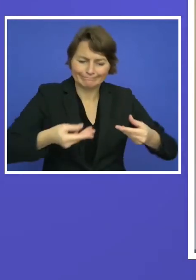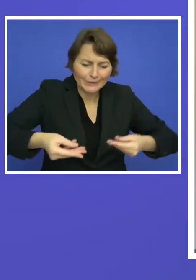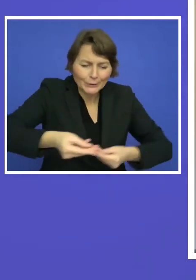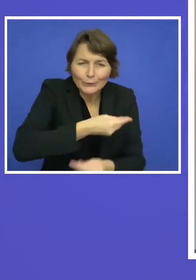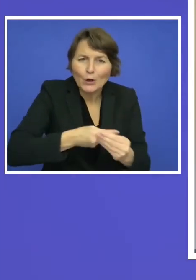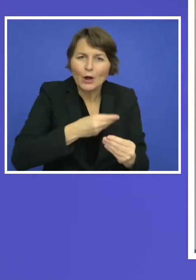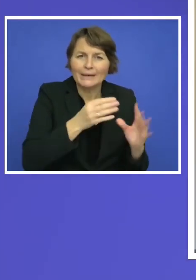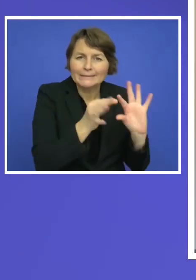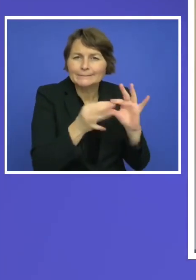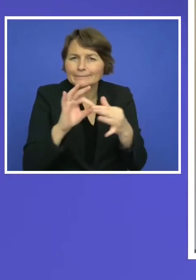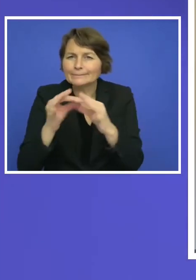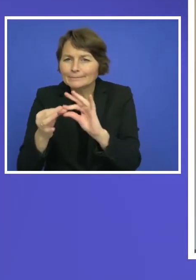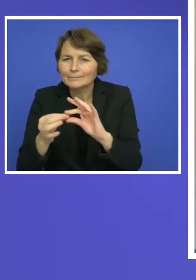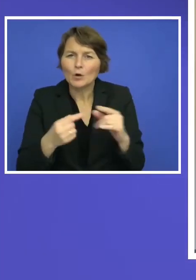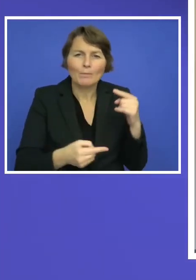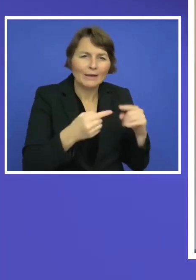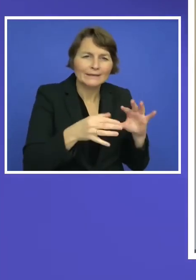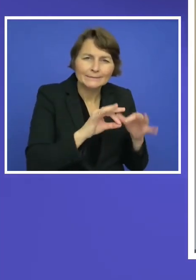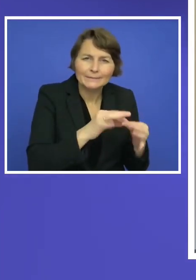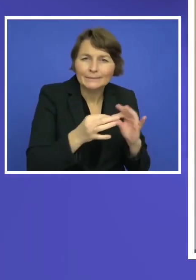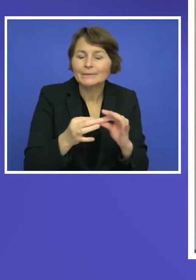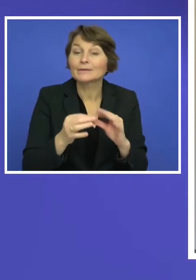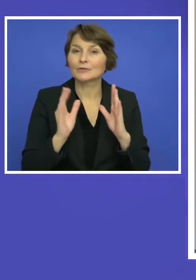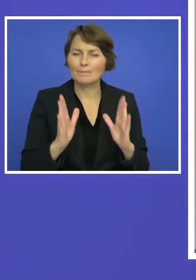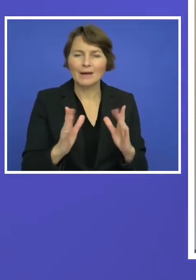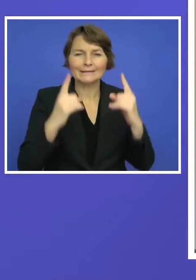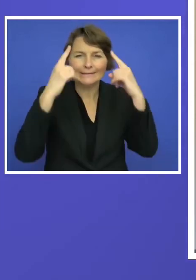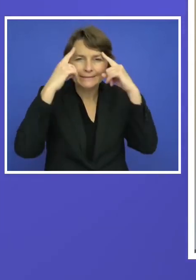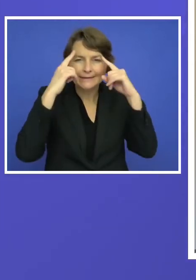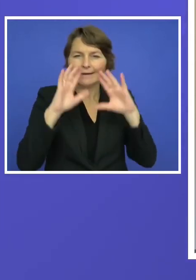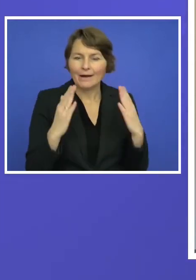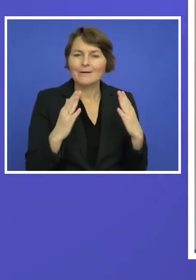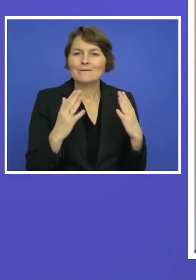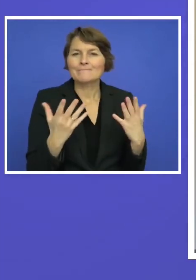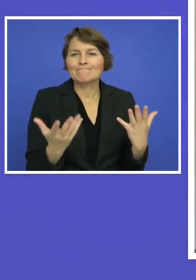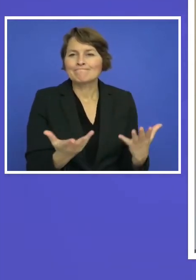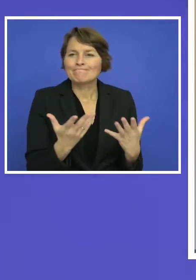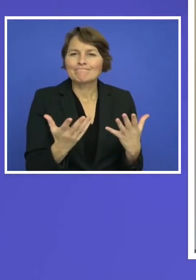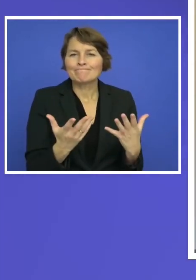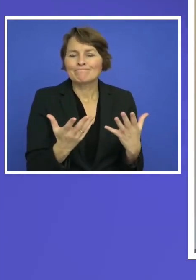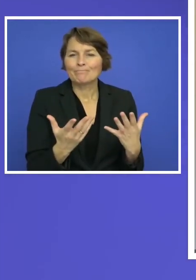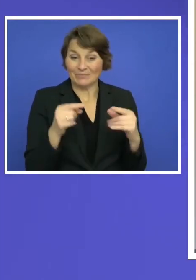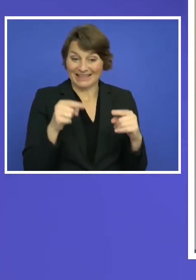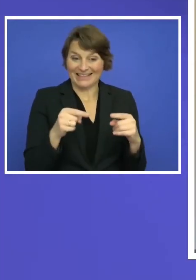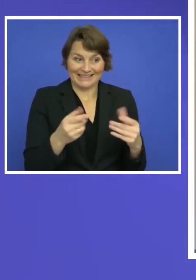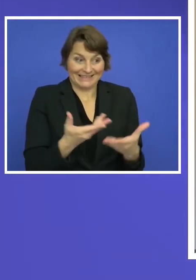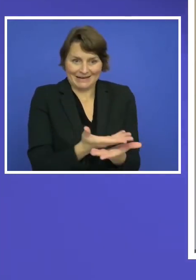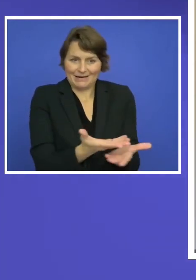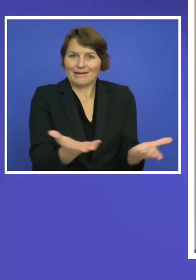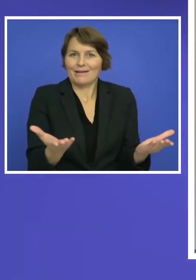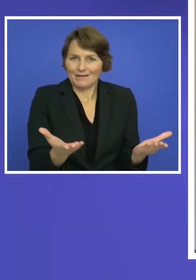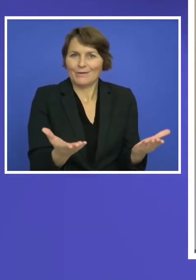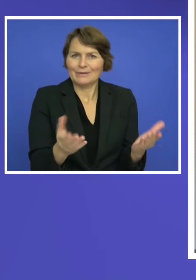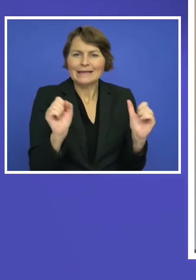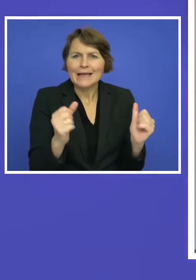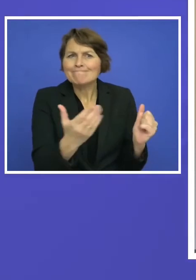Sea. So we should use, and we are about to use this platform for implementation. I would like